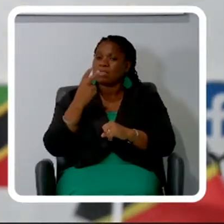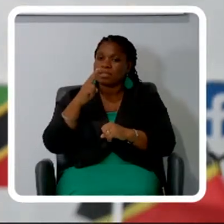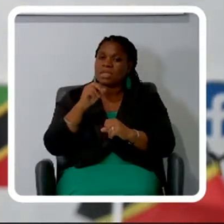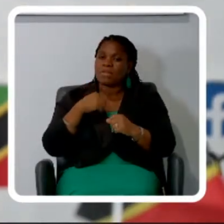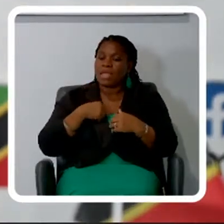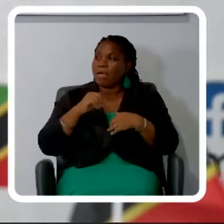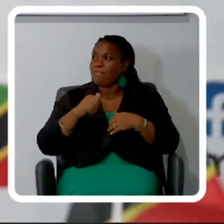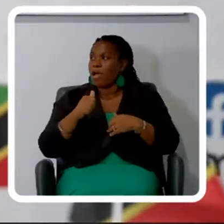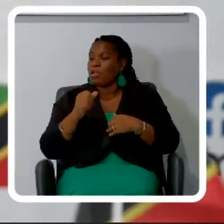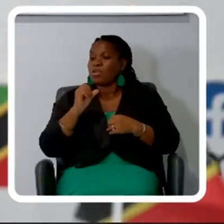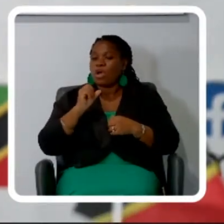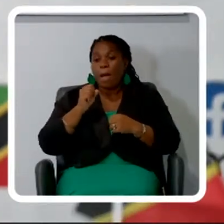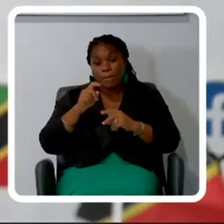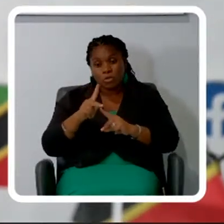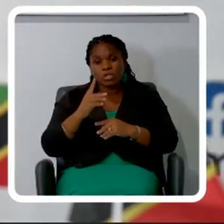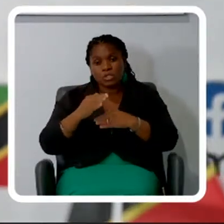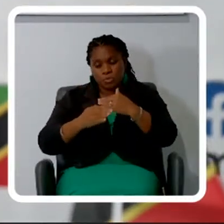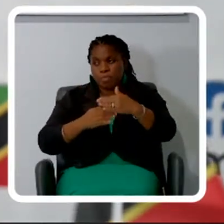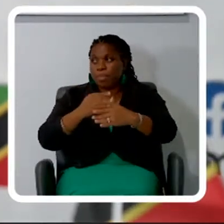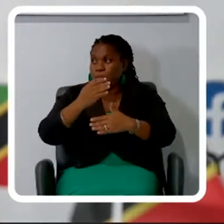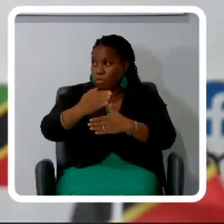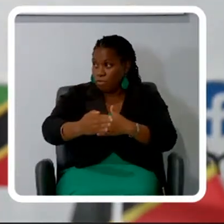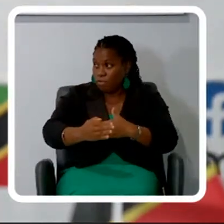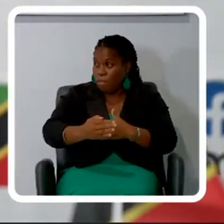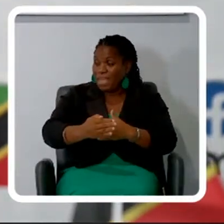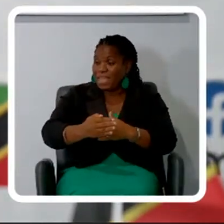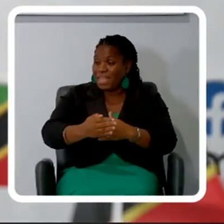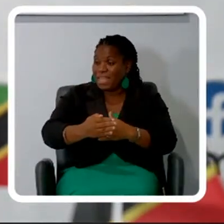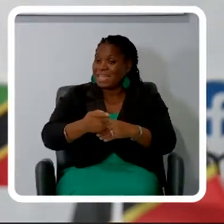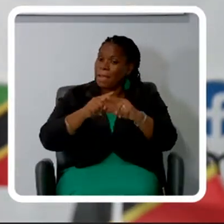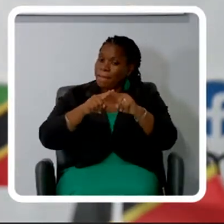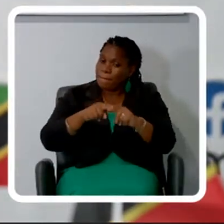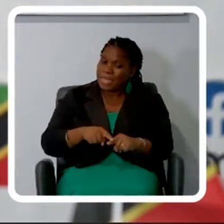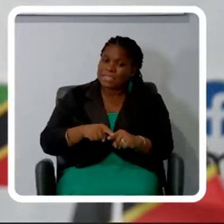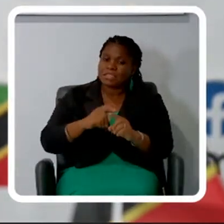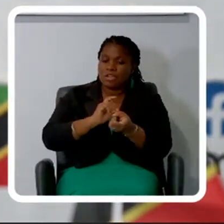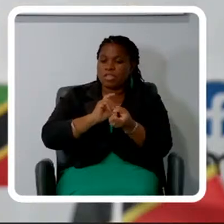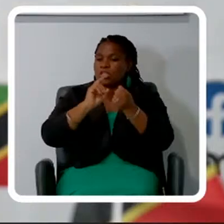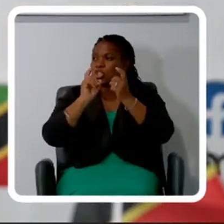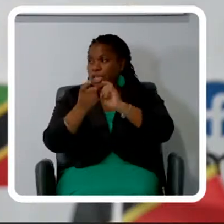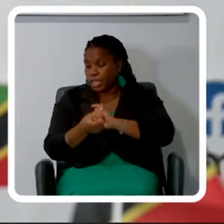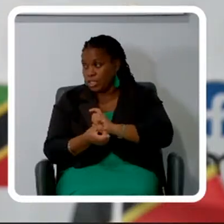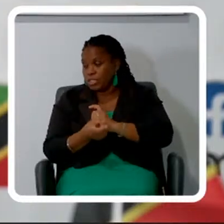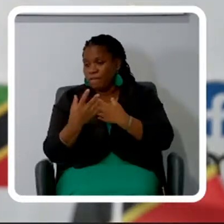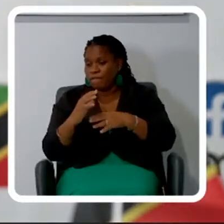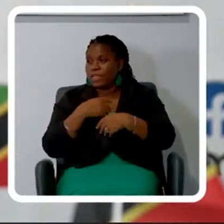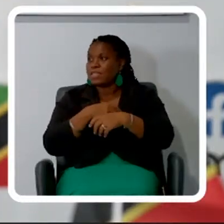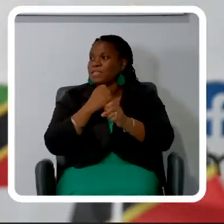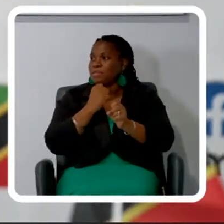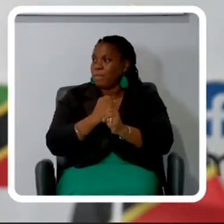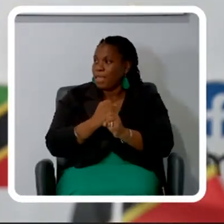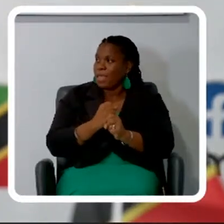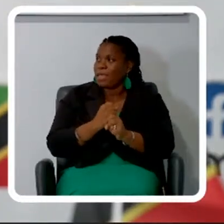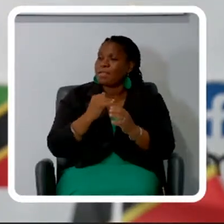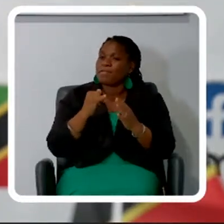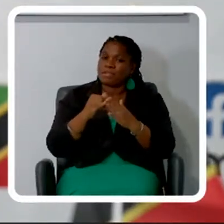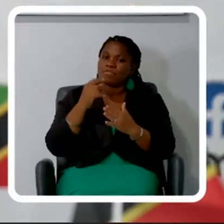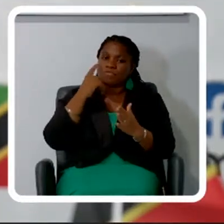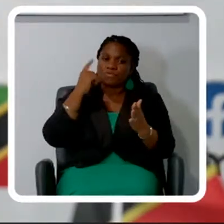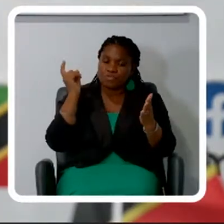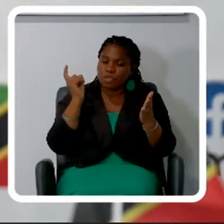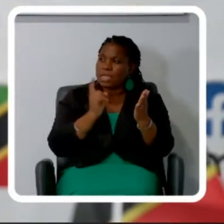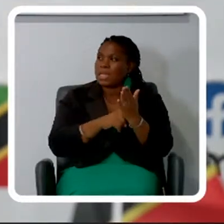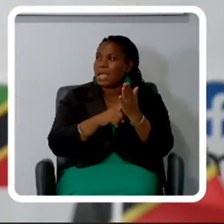opportunity to move forward and push forward. Based on the changes and the transition we have made, those have been